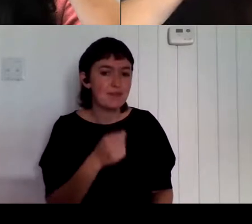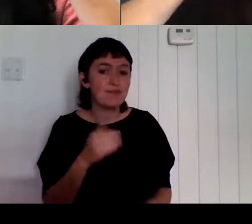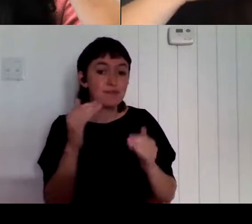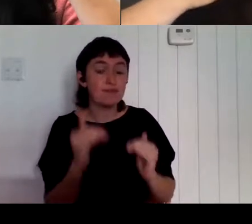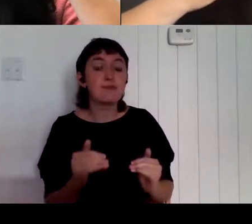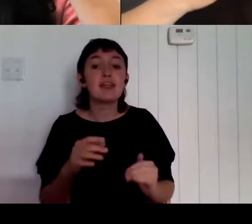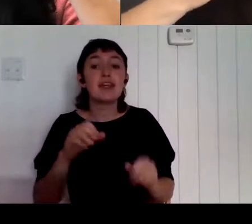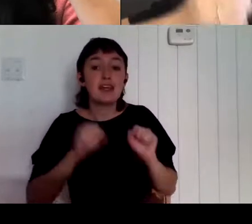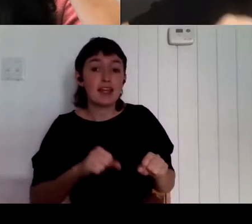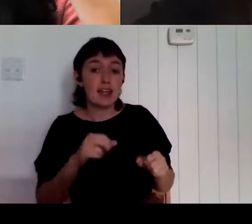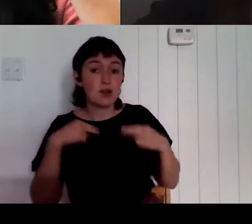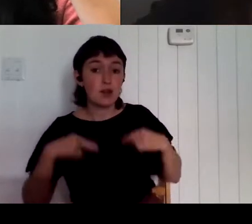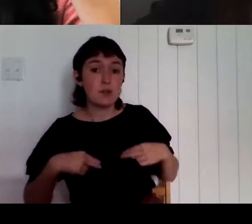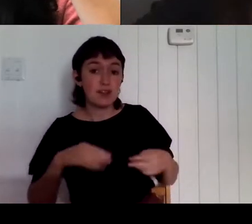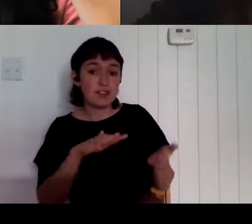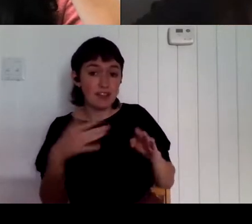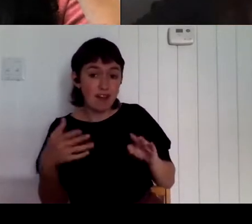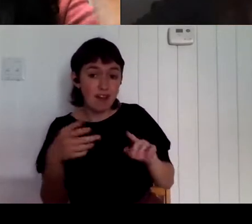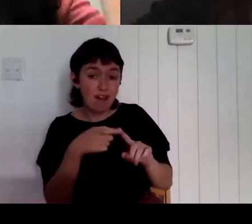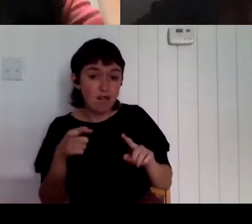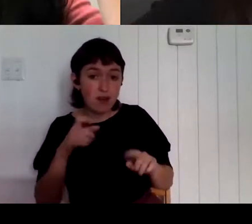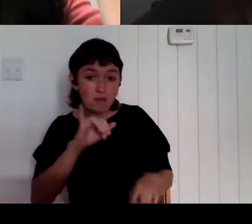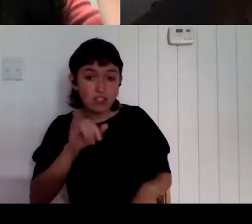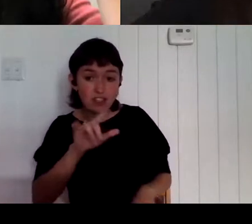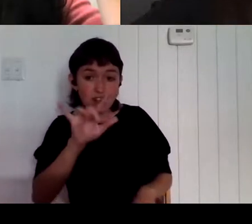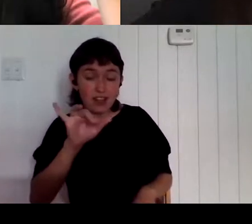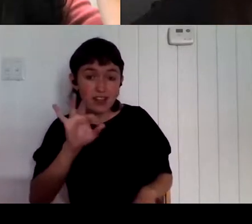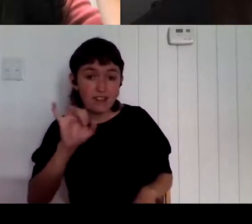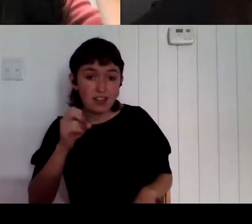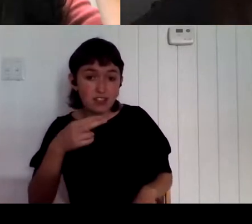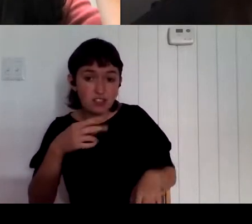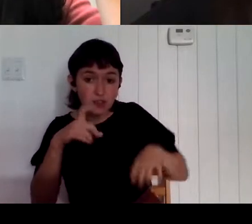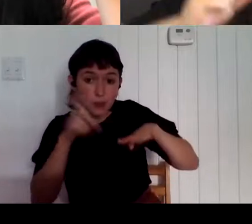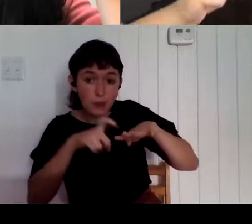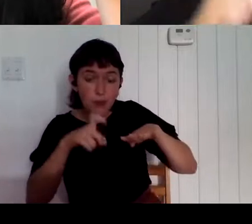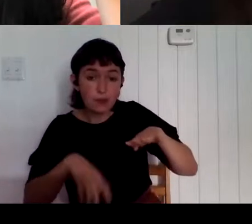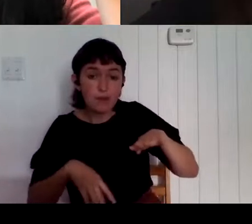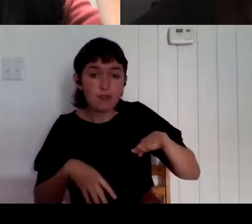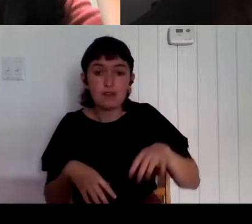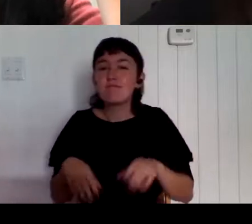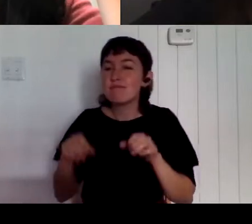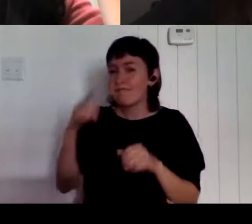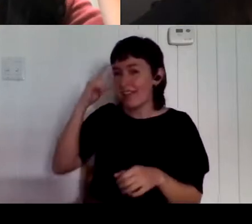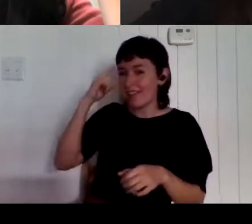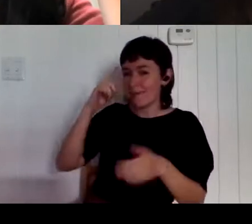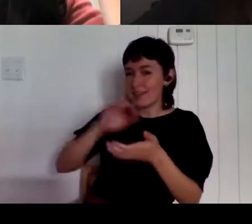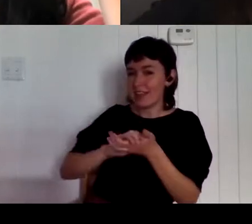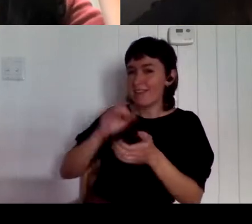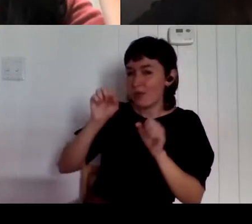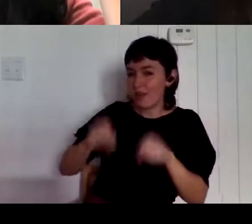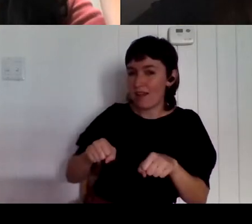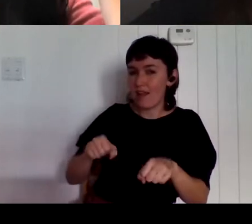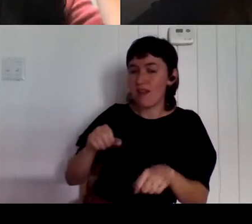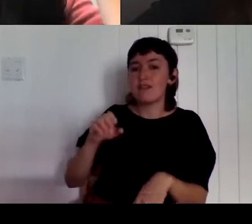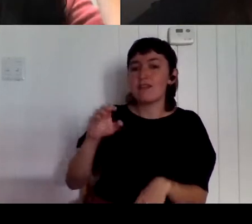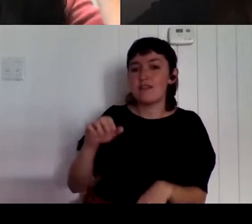a human die from a jellyfish sting? I believe you can. I, again, I believe it's the Australian box jelly that you really do not want to ever